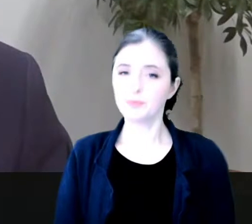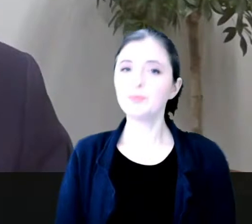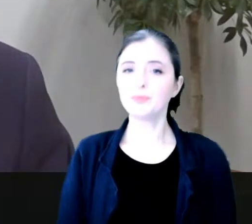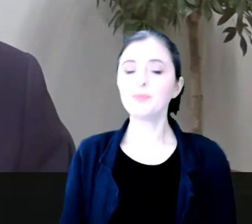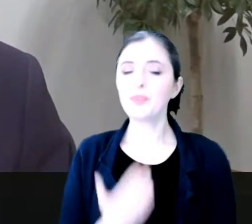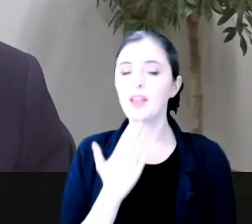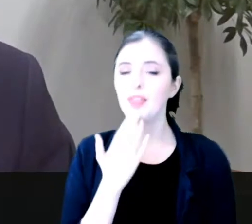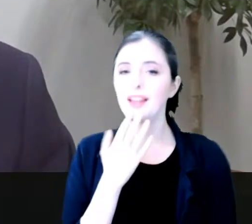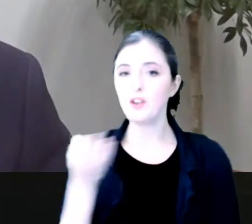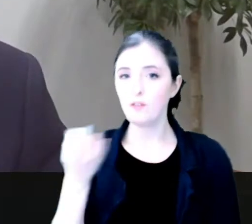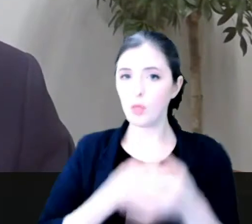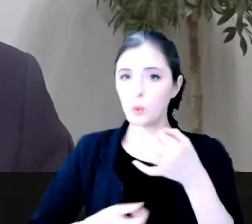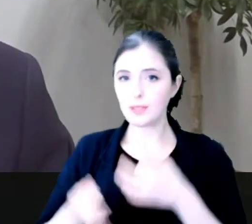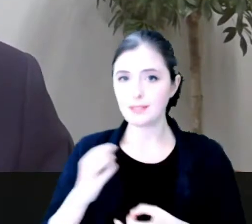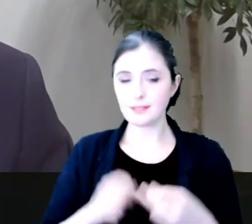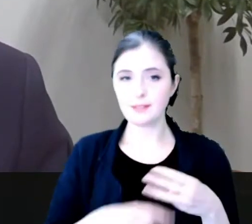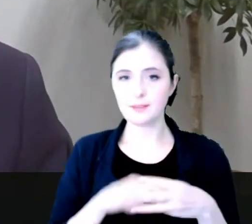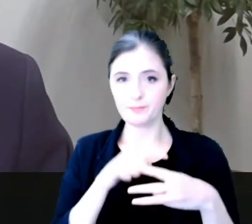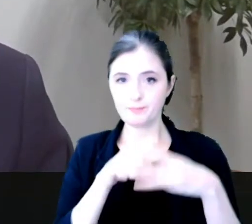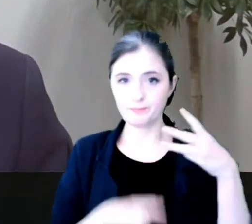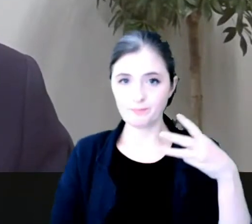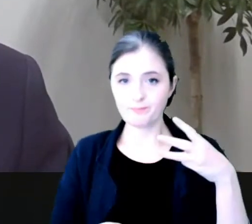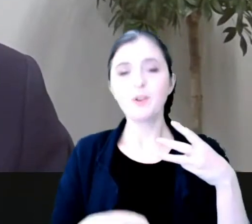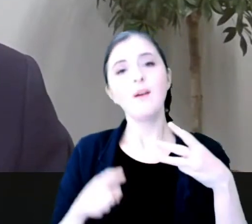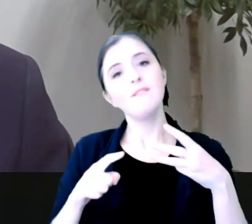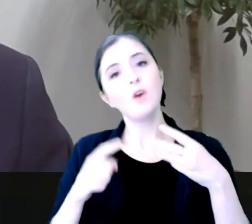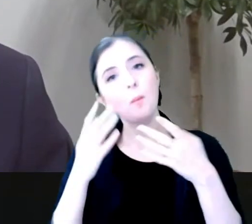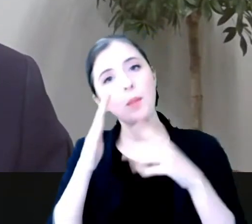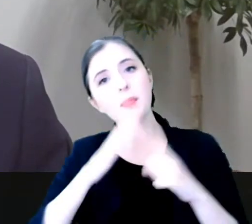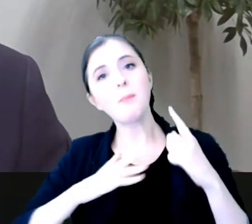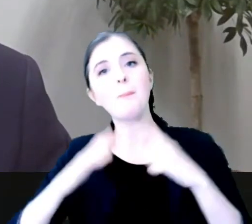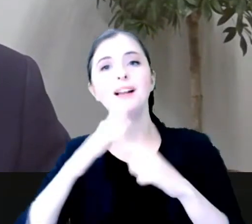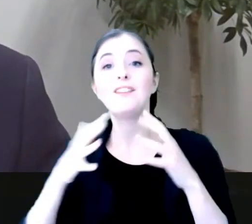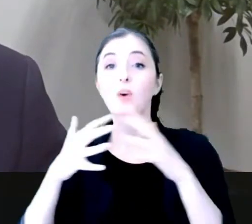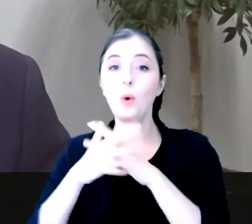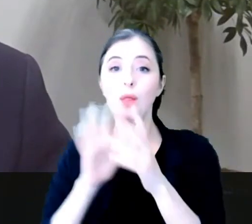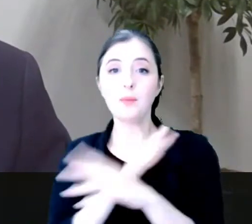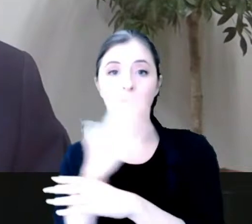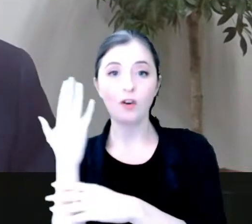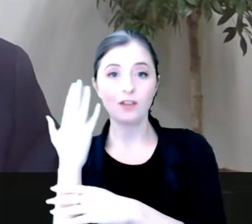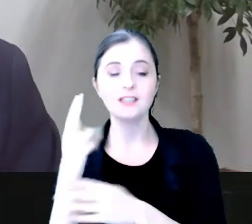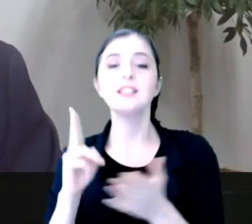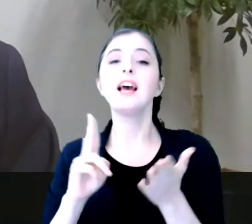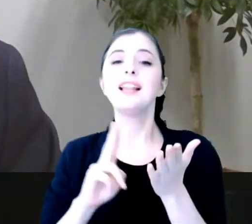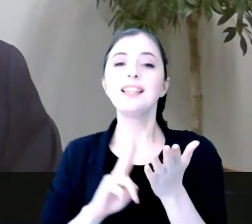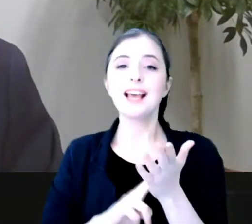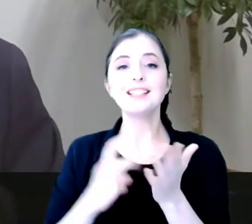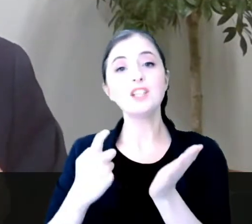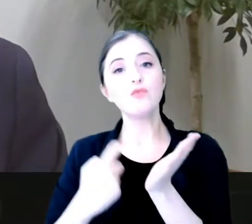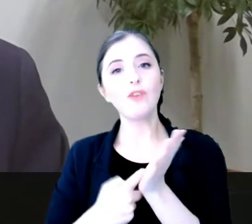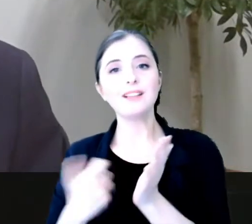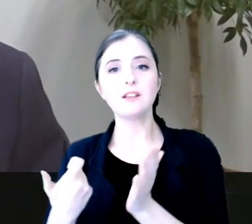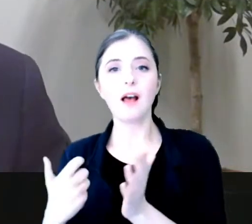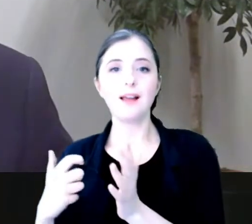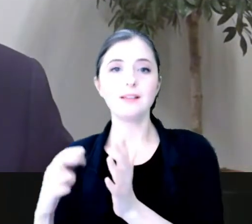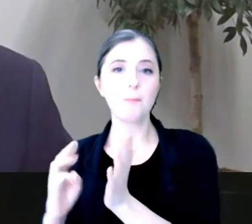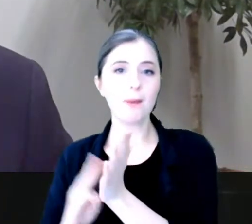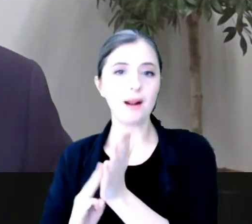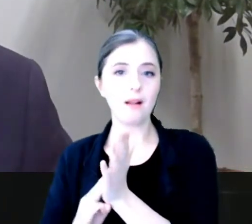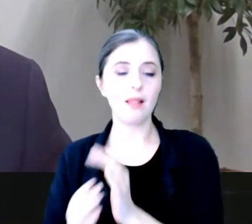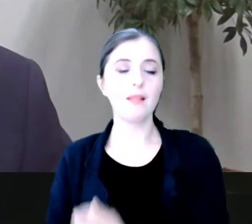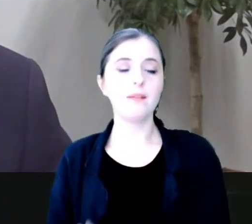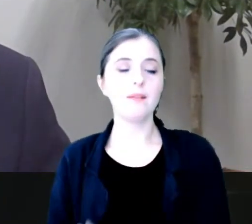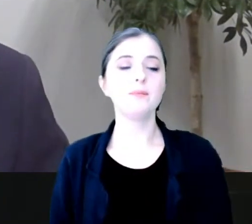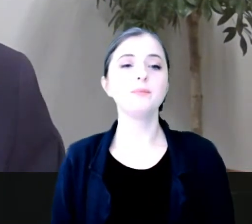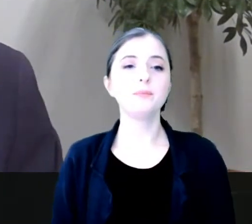questions from the People's Republic of Waltham Forest, Nancy, Rachel, and Michael. So Nancy, actually, Ian asked this question as well